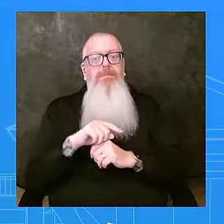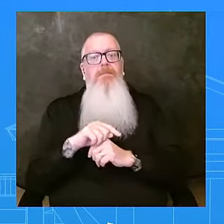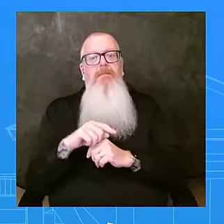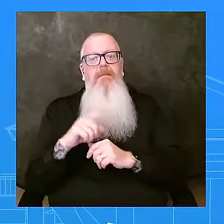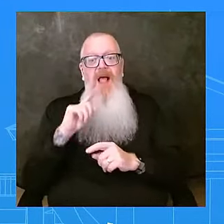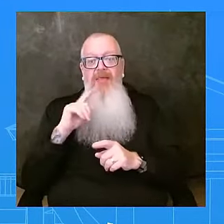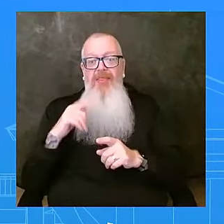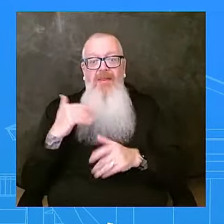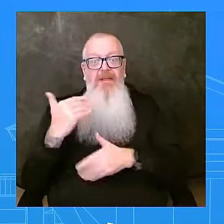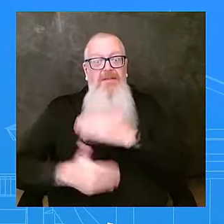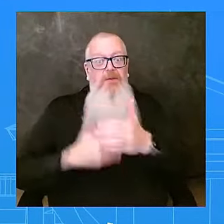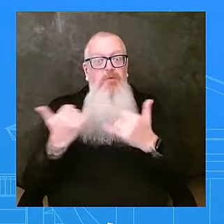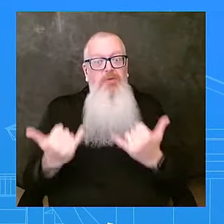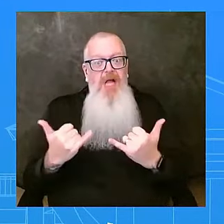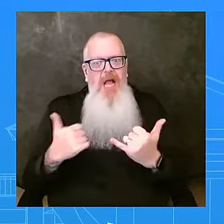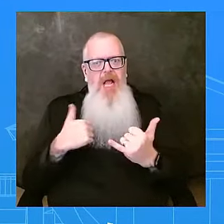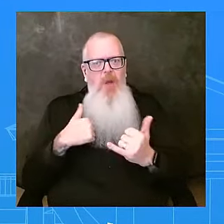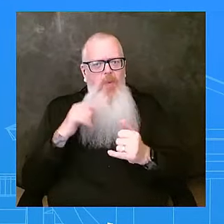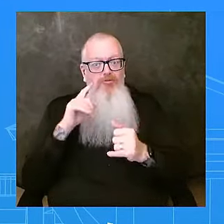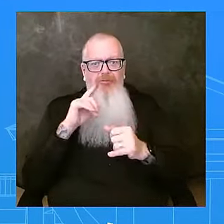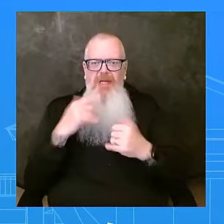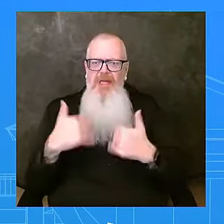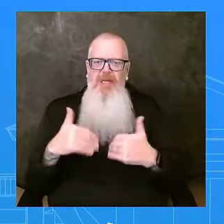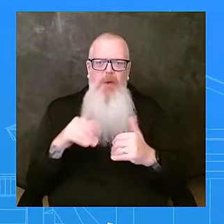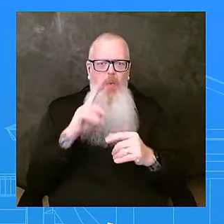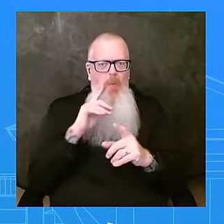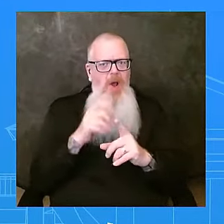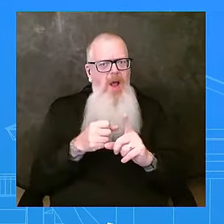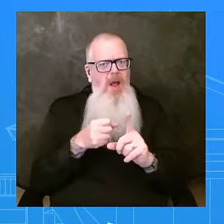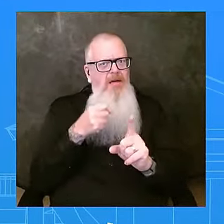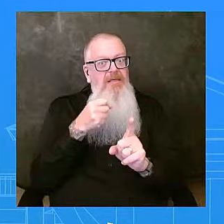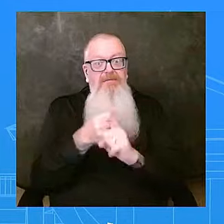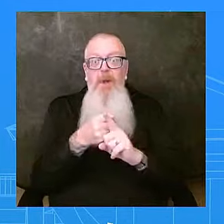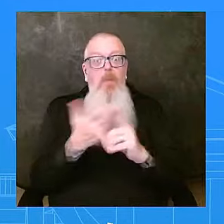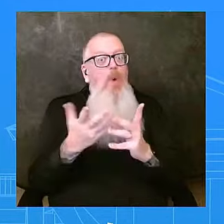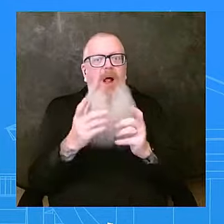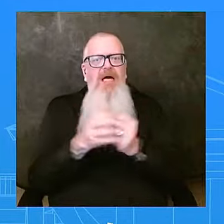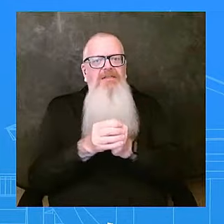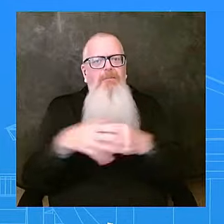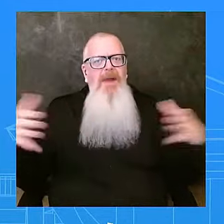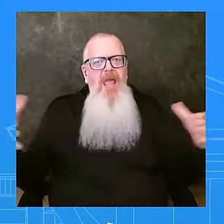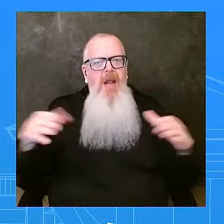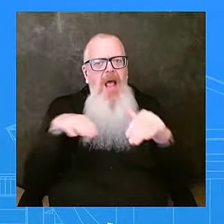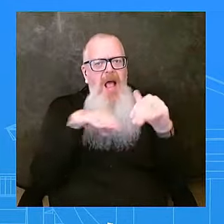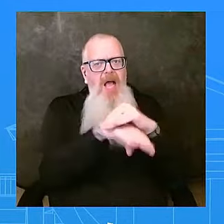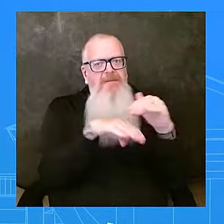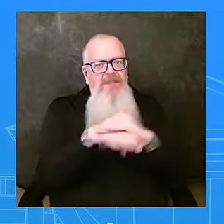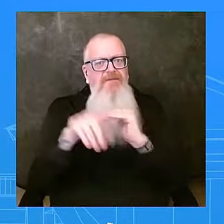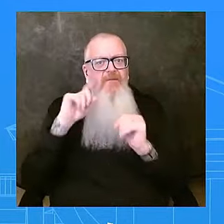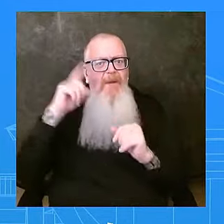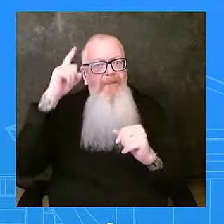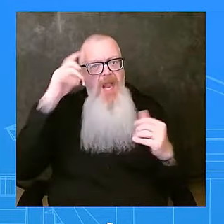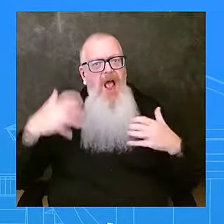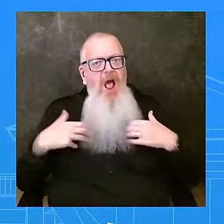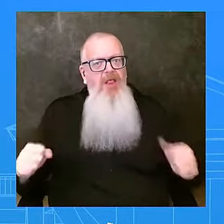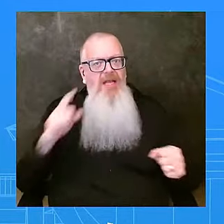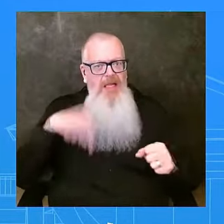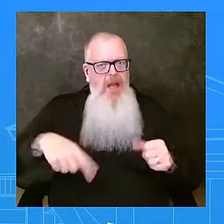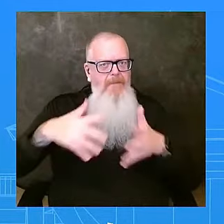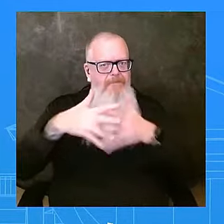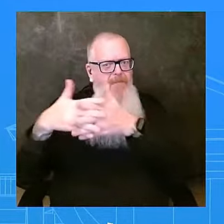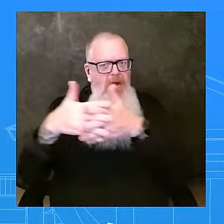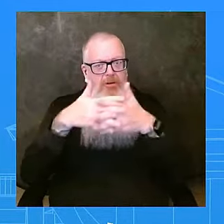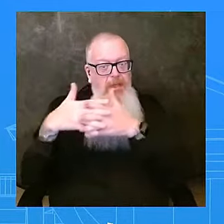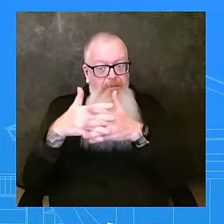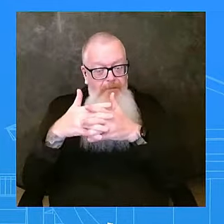dramatically expand access to mental health care in America. And finally, later this afternoon, the president